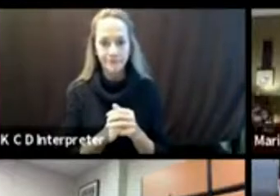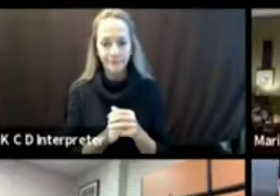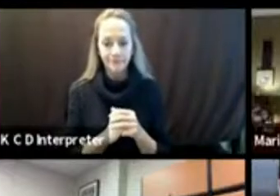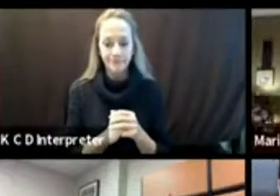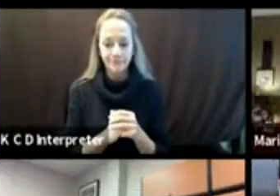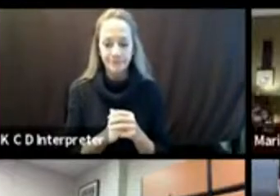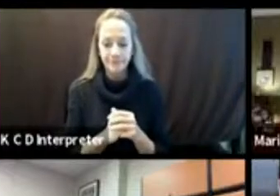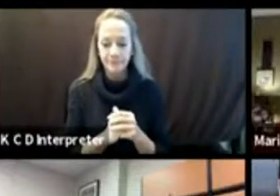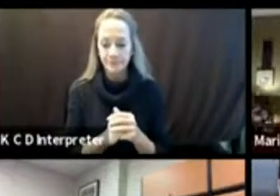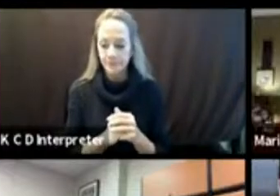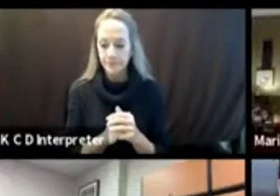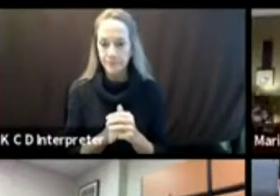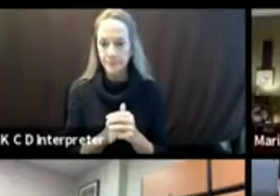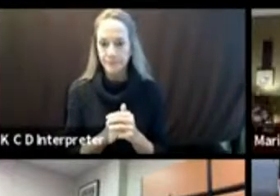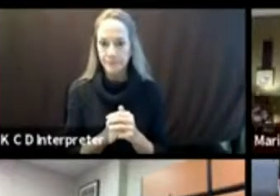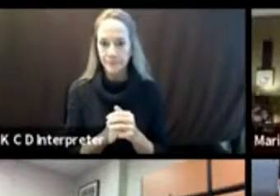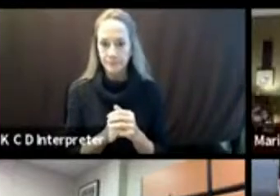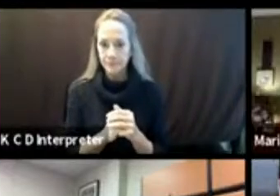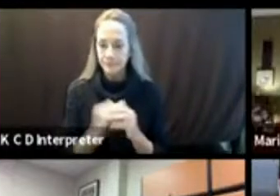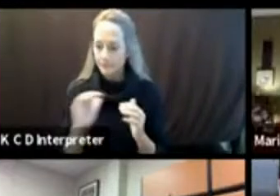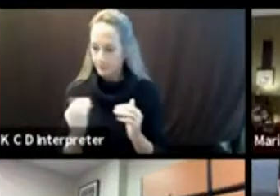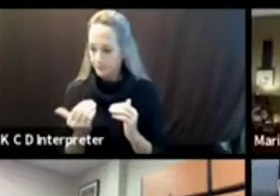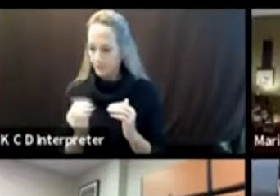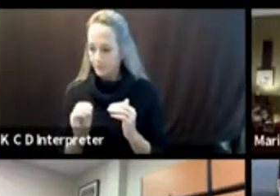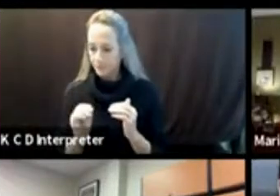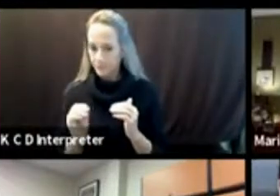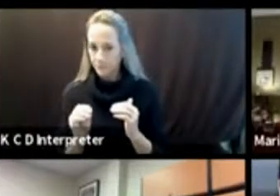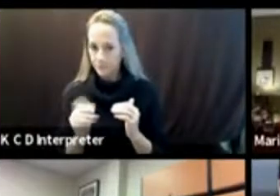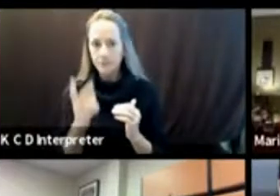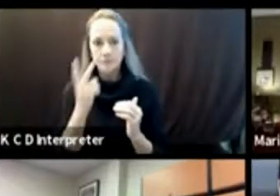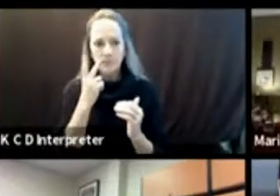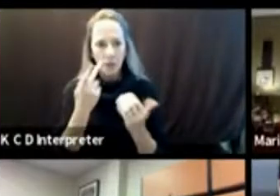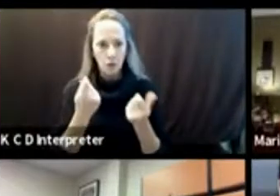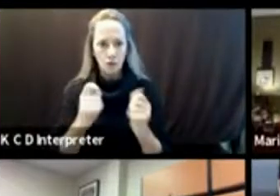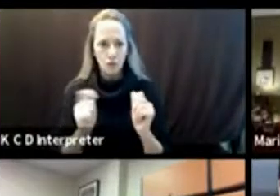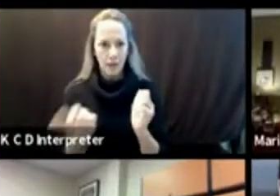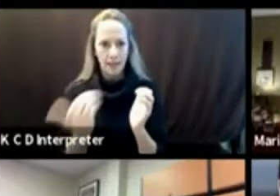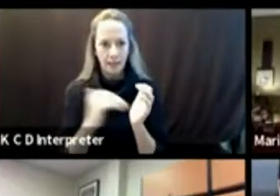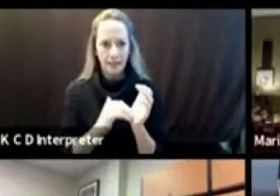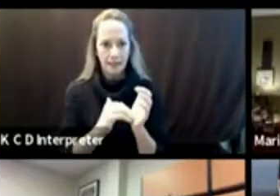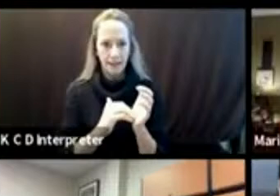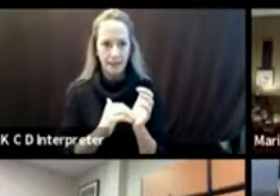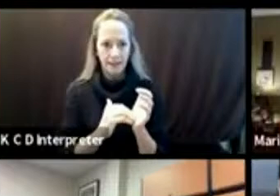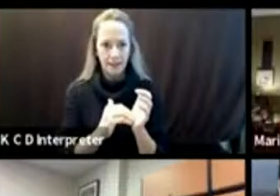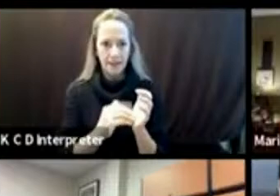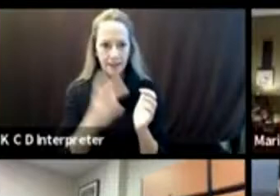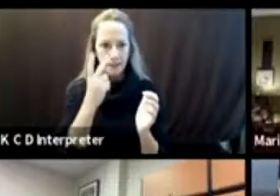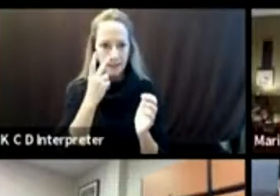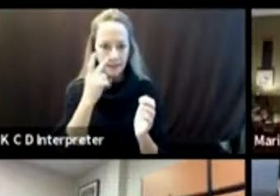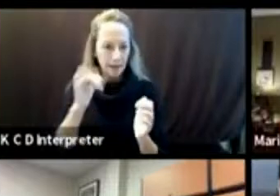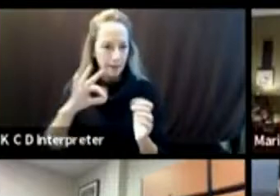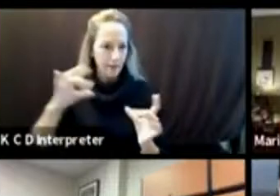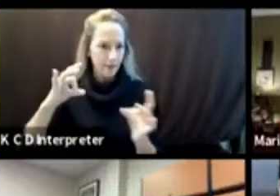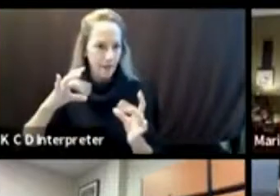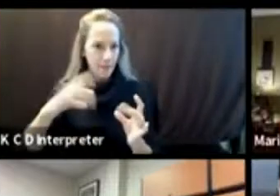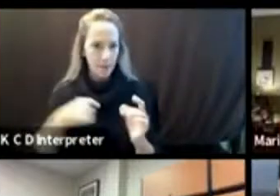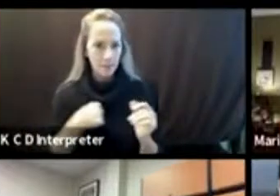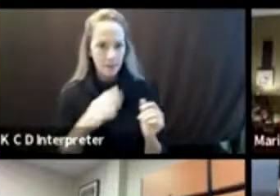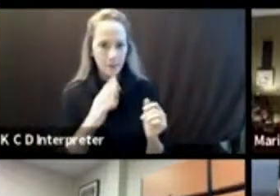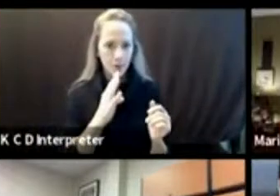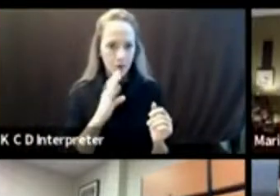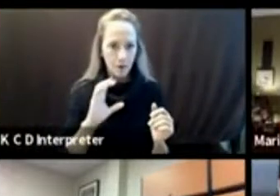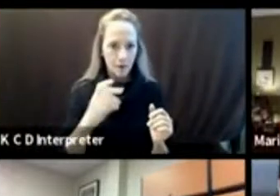No, Getting the feedback. I don't think so. We're going to try this one more time. Let's see if we get some feedback with me talking. This is